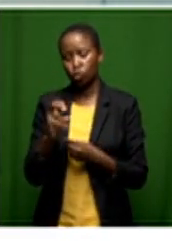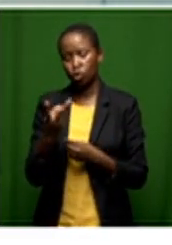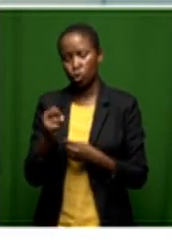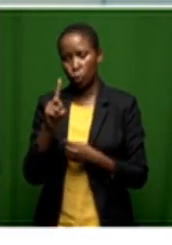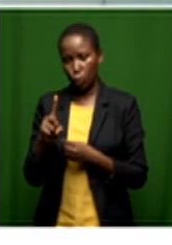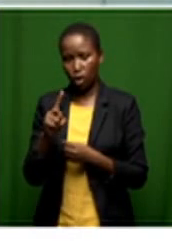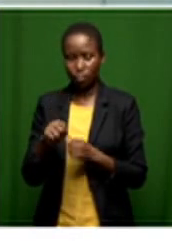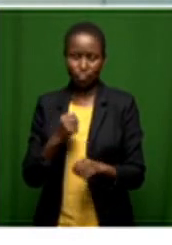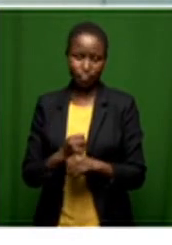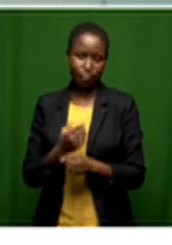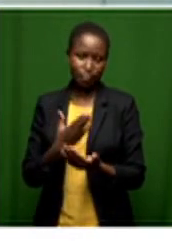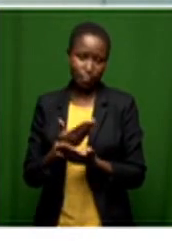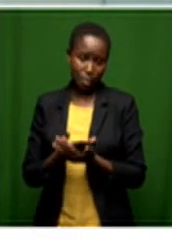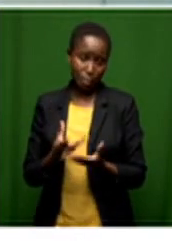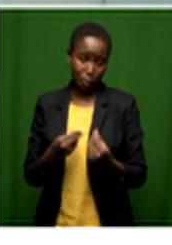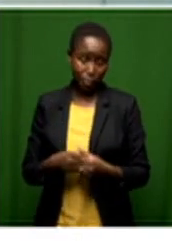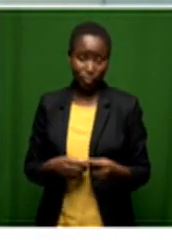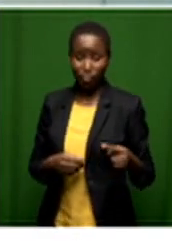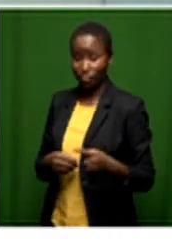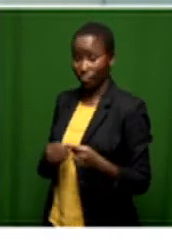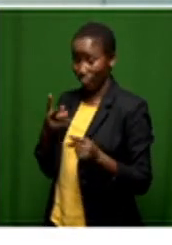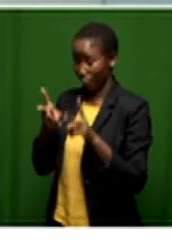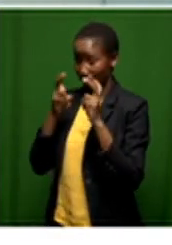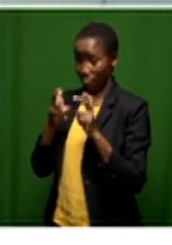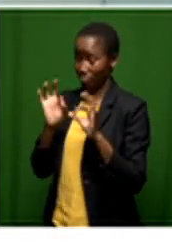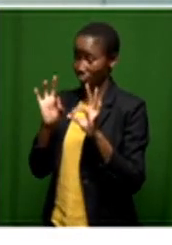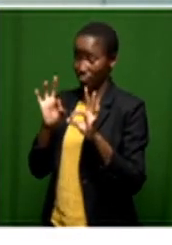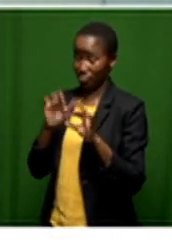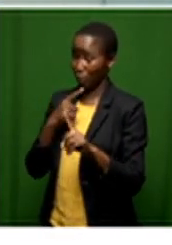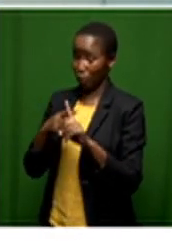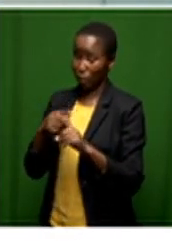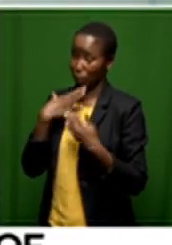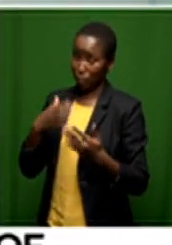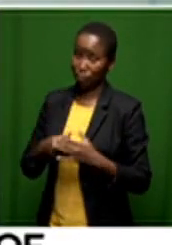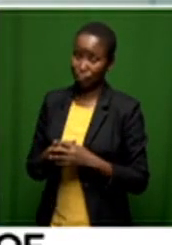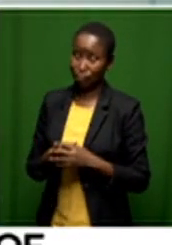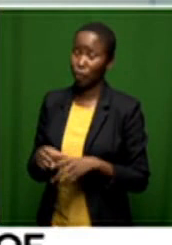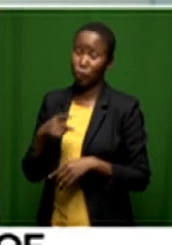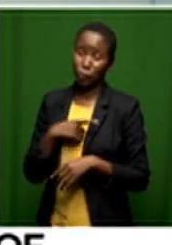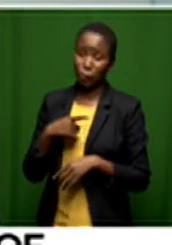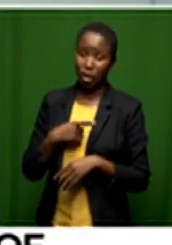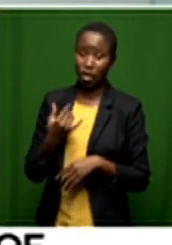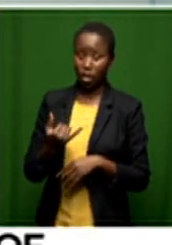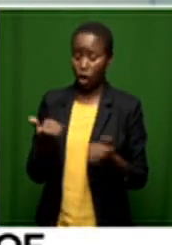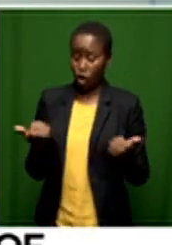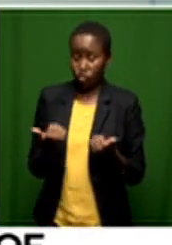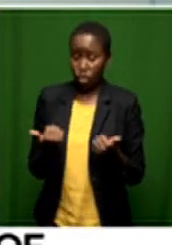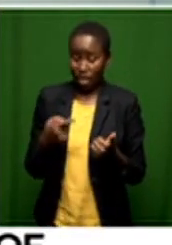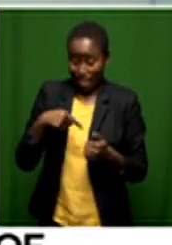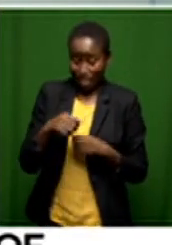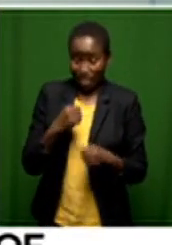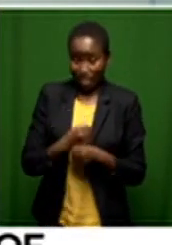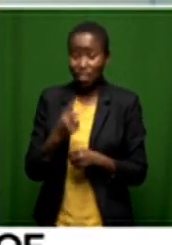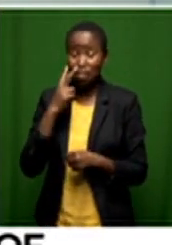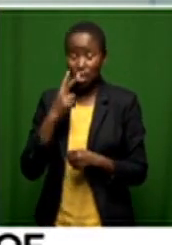year. Which is not sounding very positive, is it? Because, when we already this year, we've seen a lot of load